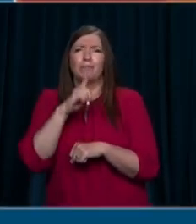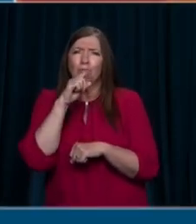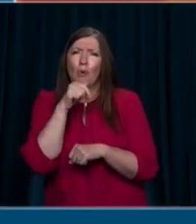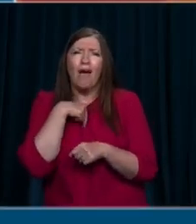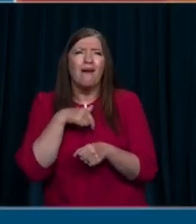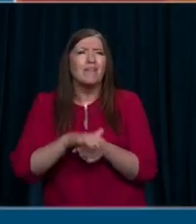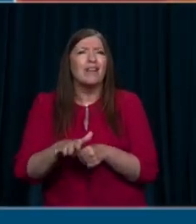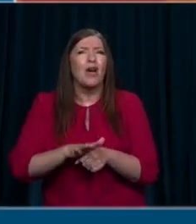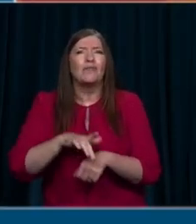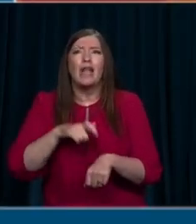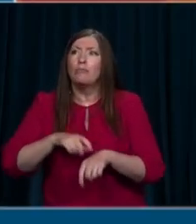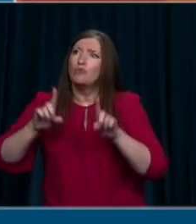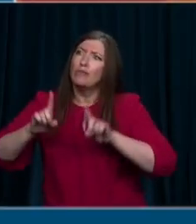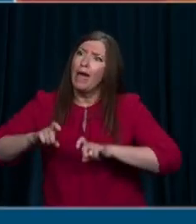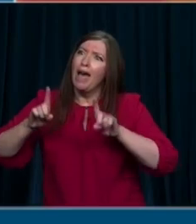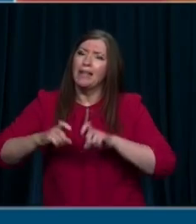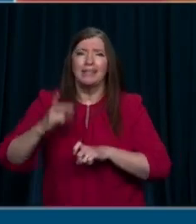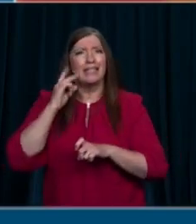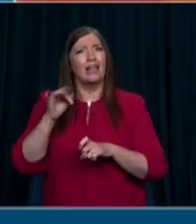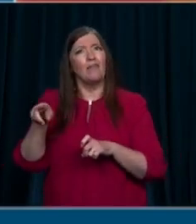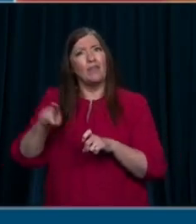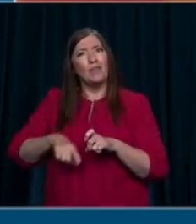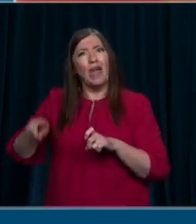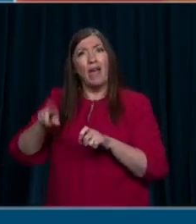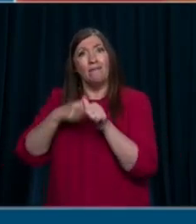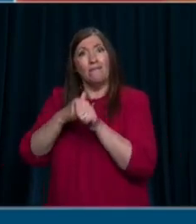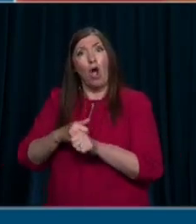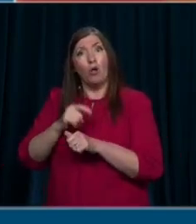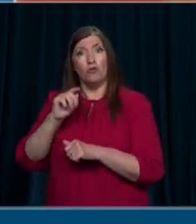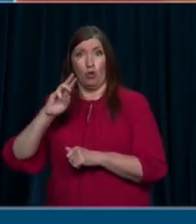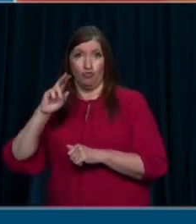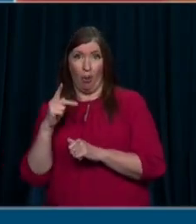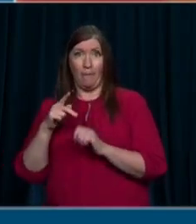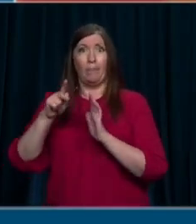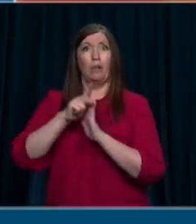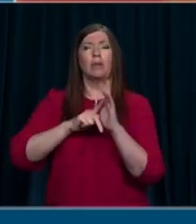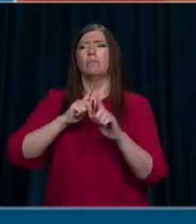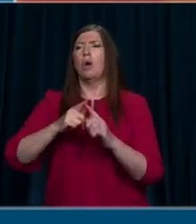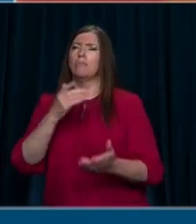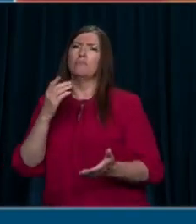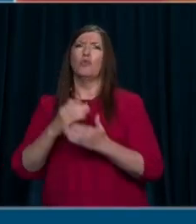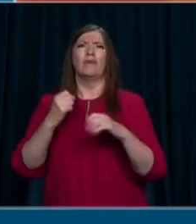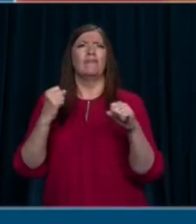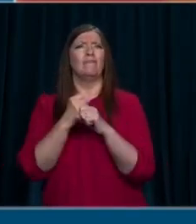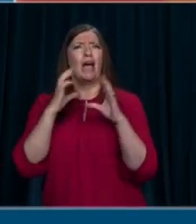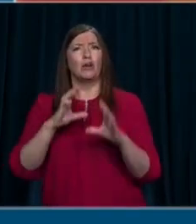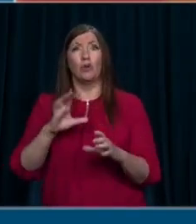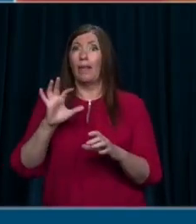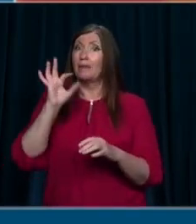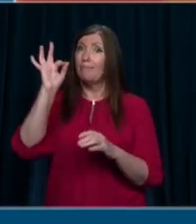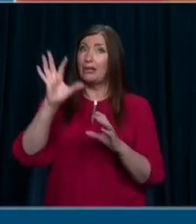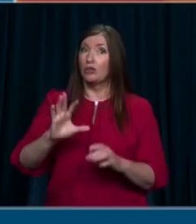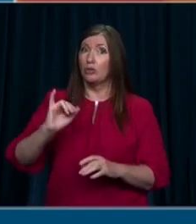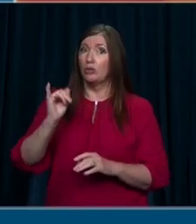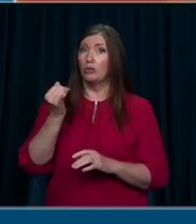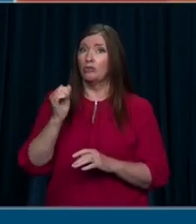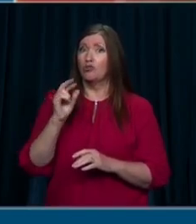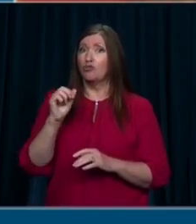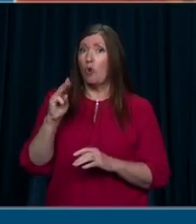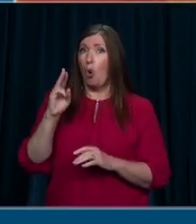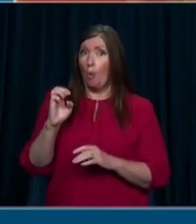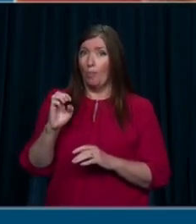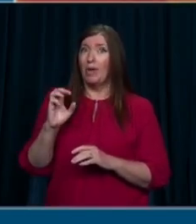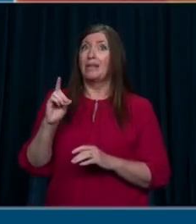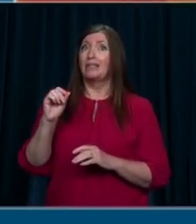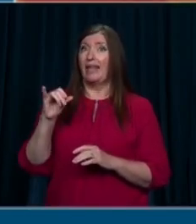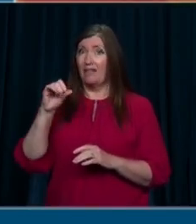someone and see if they're going to test or be with the Trump policies, but we need to get proven fighters like Pastor Jerone Davison, who was at January 6th, to stand